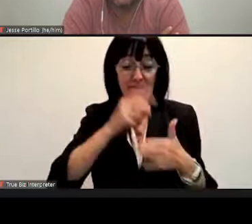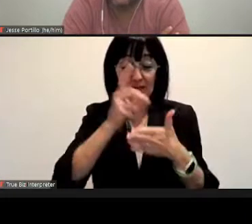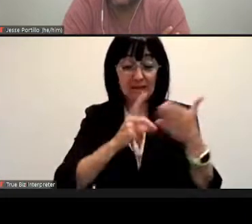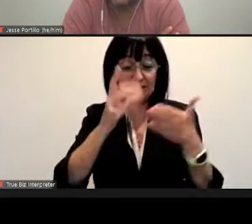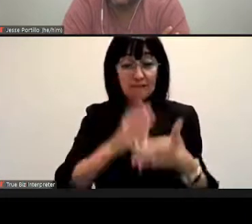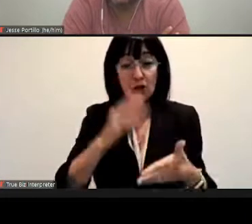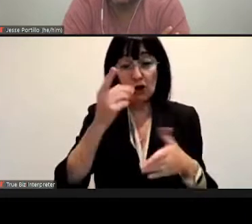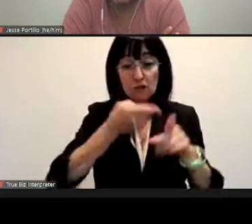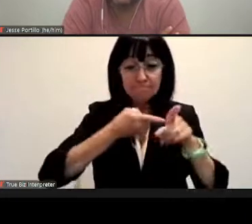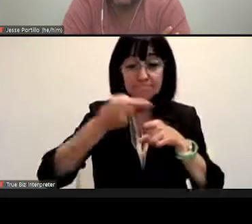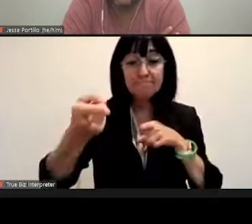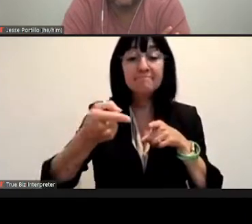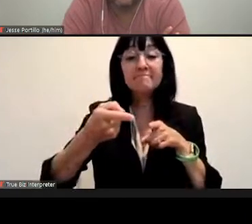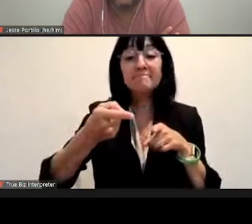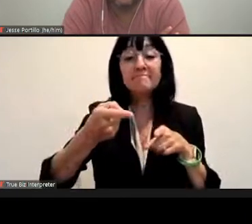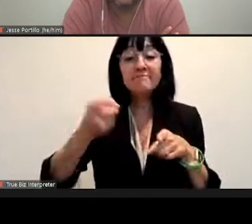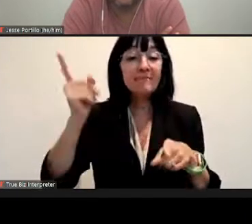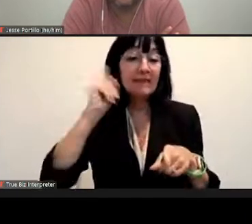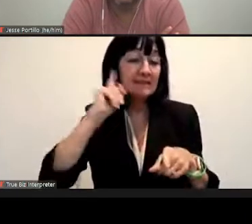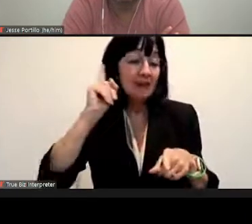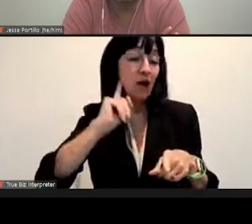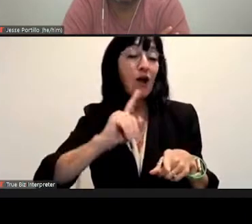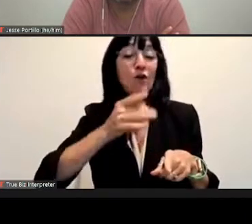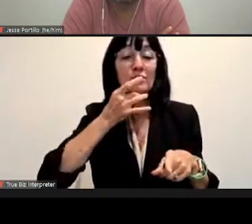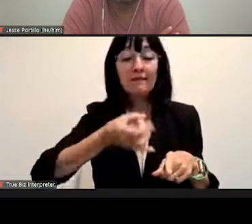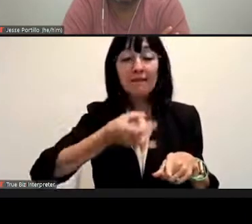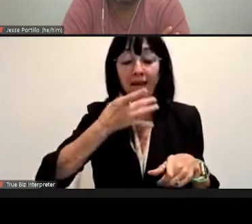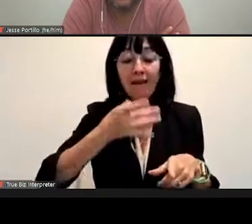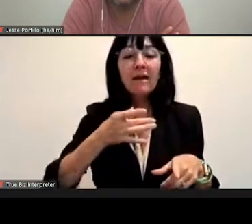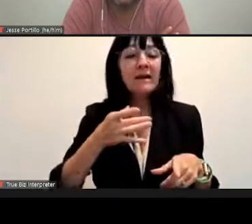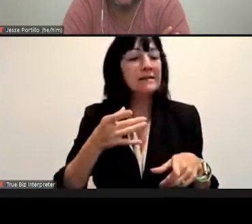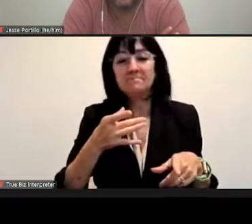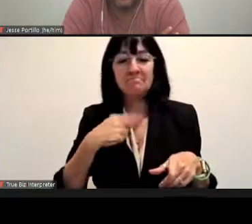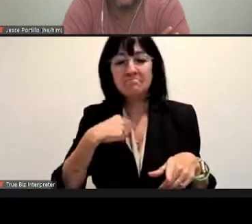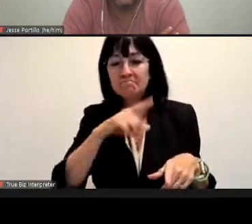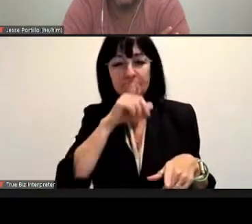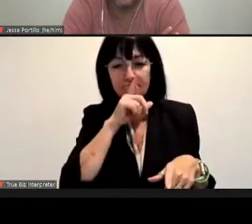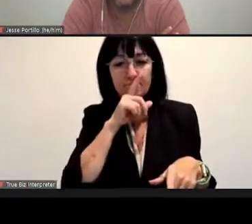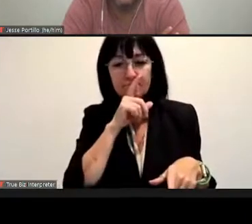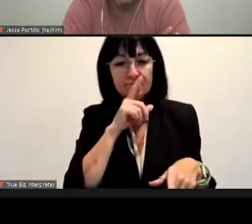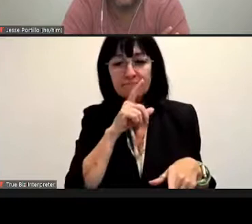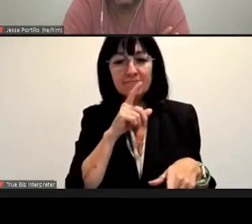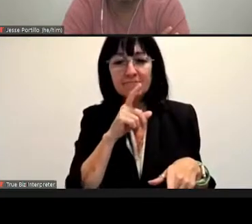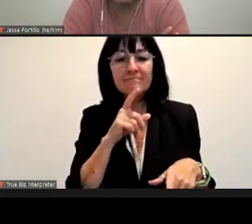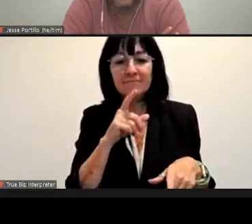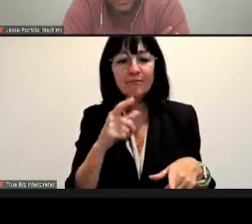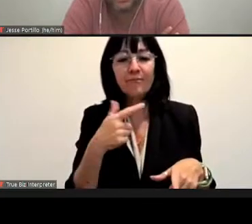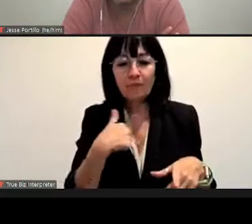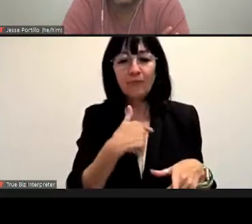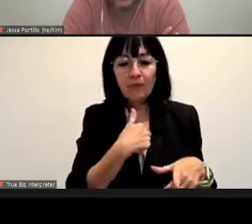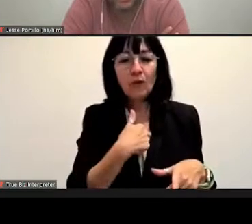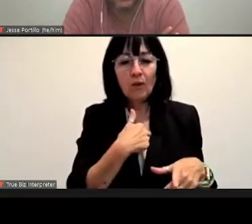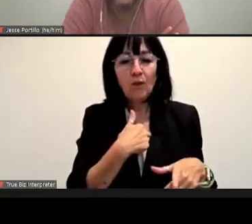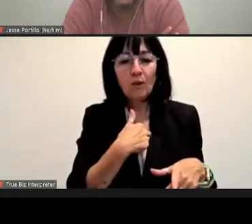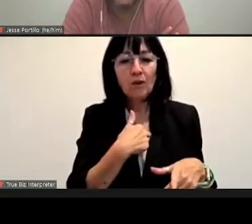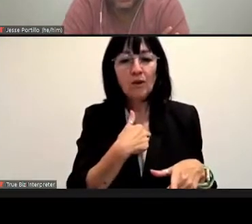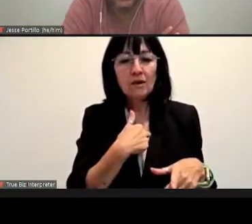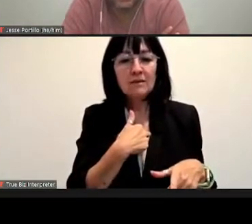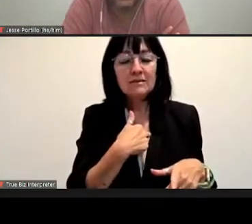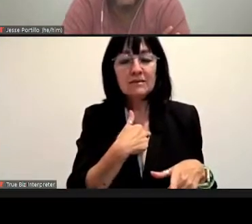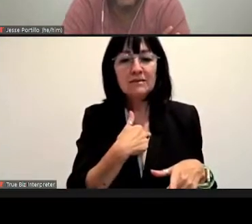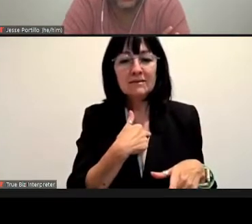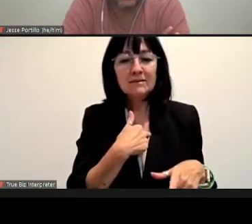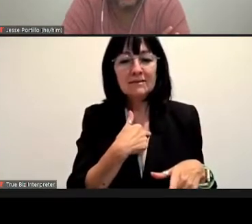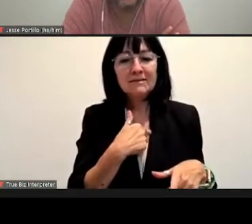for years, we talk about the connectors being male and female in regards to whether why? Or not. Yeah. Well, I know why, but